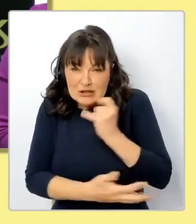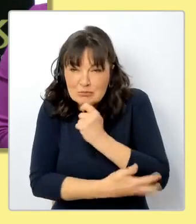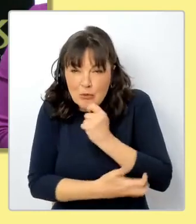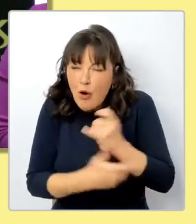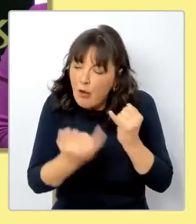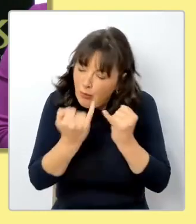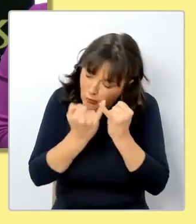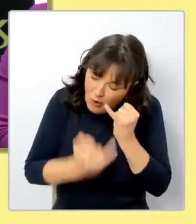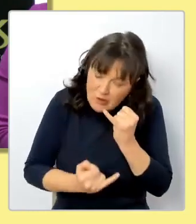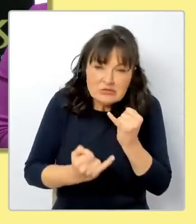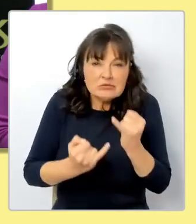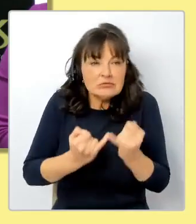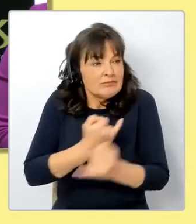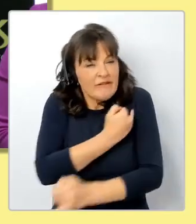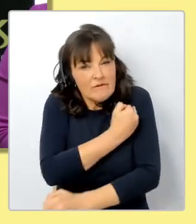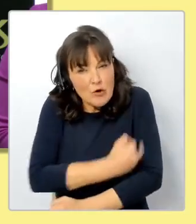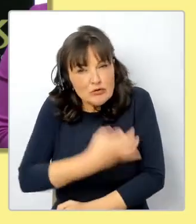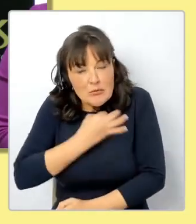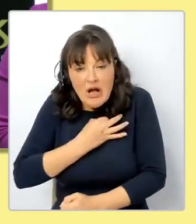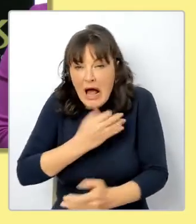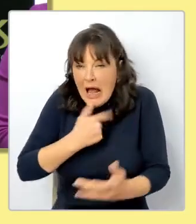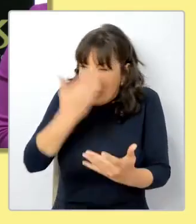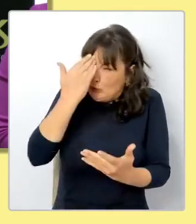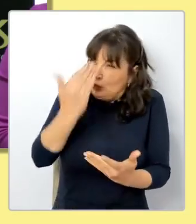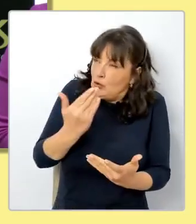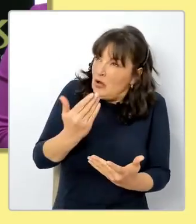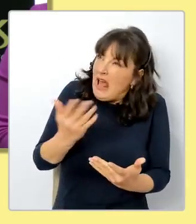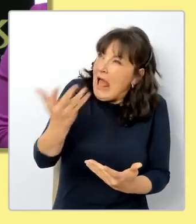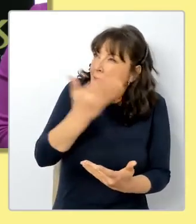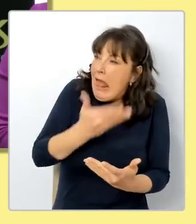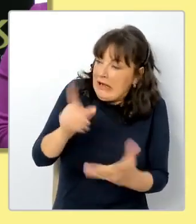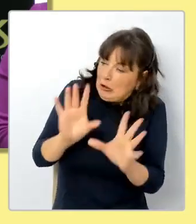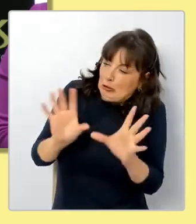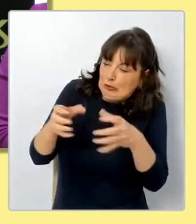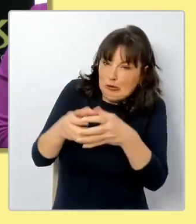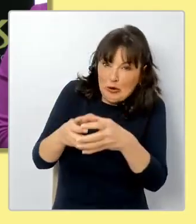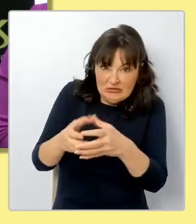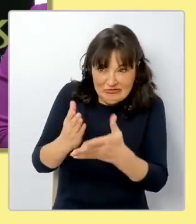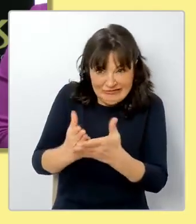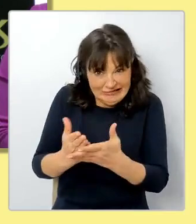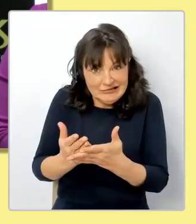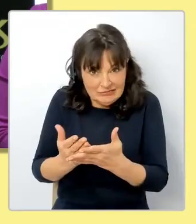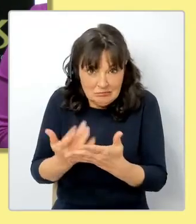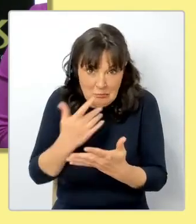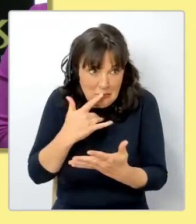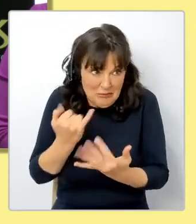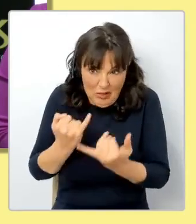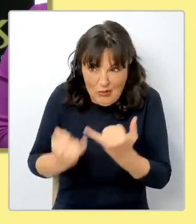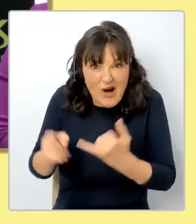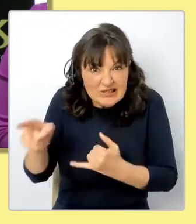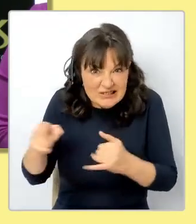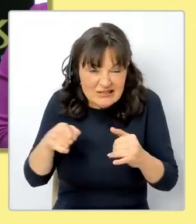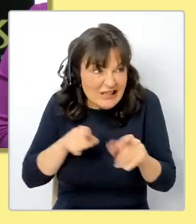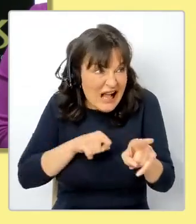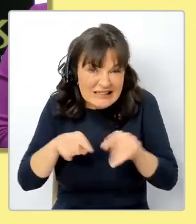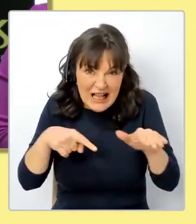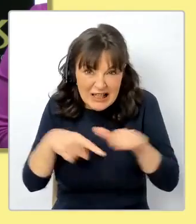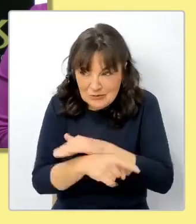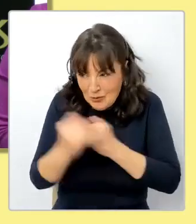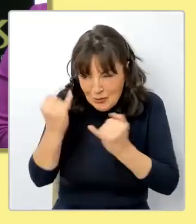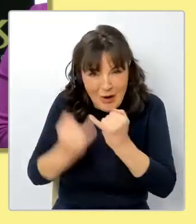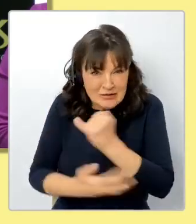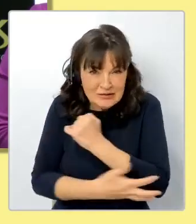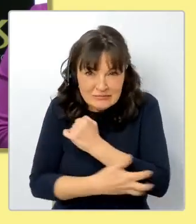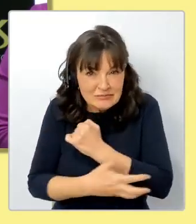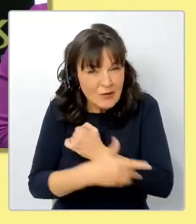a group that is more vulnerable or poorer, particularly than asylum seekers. How we treat them is a